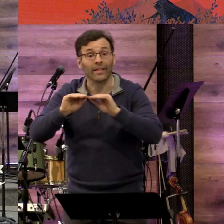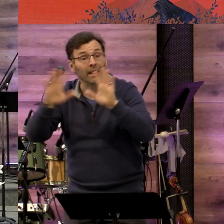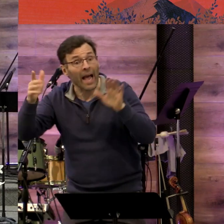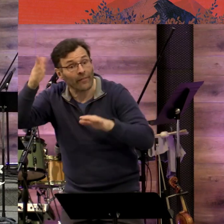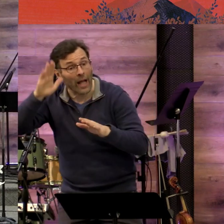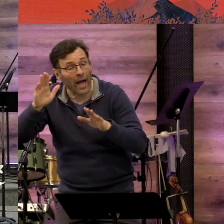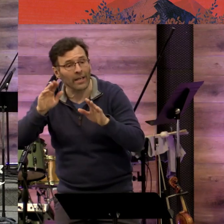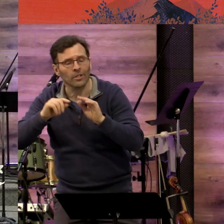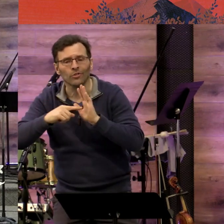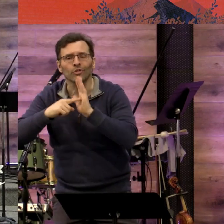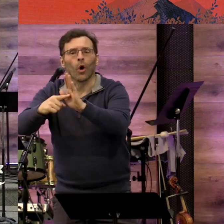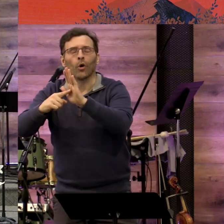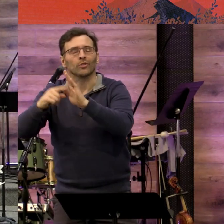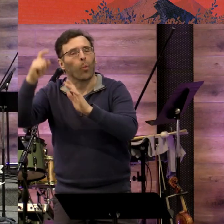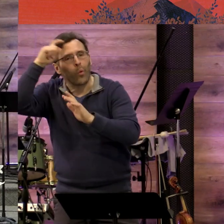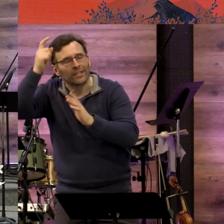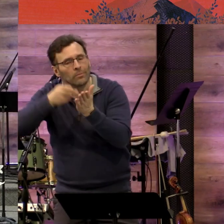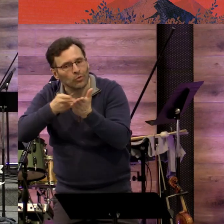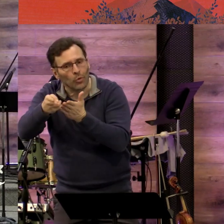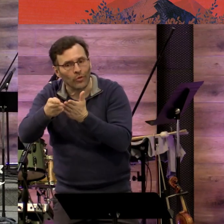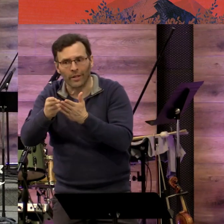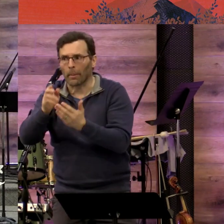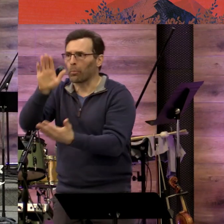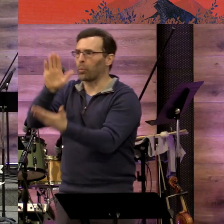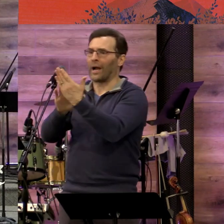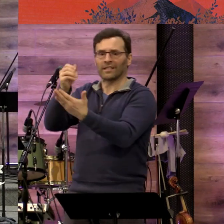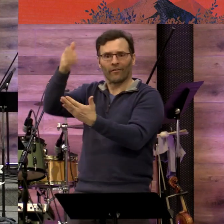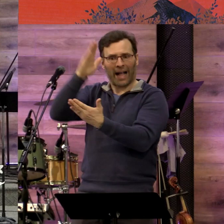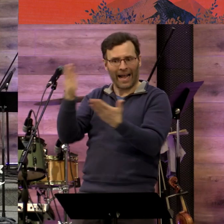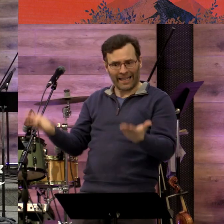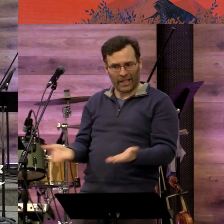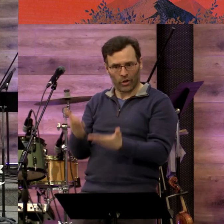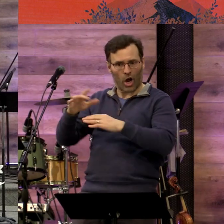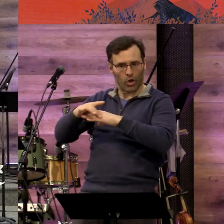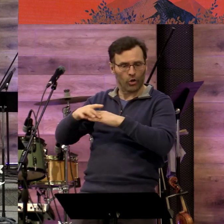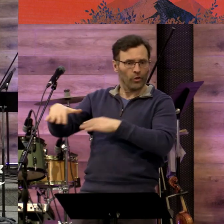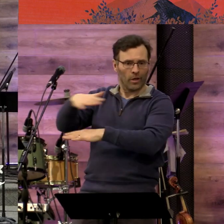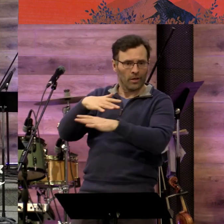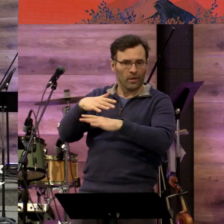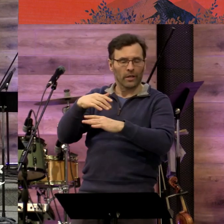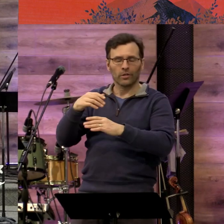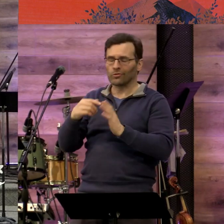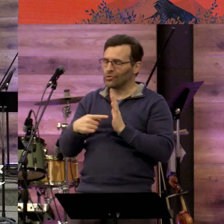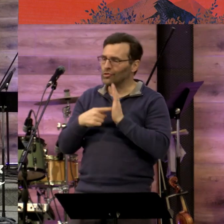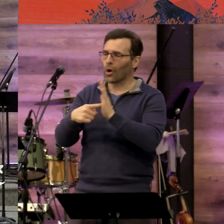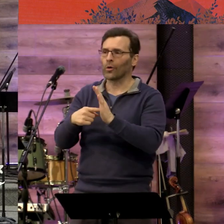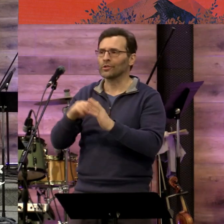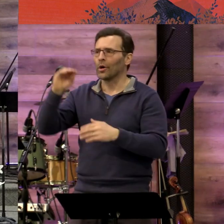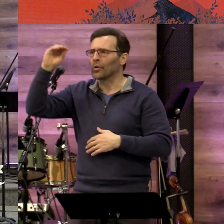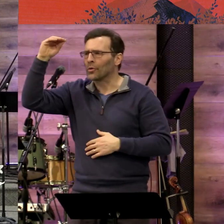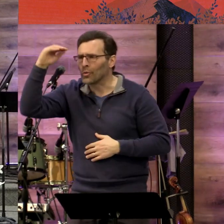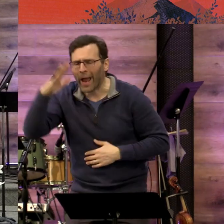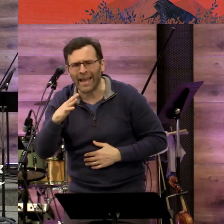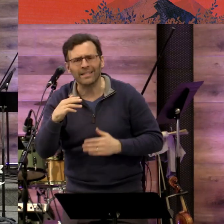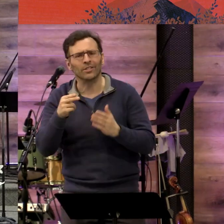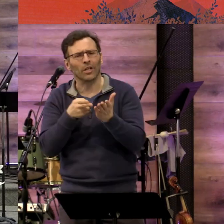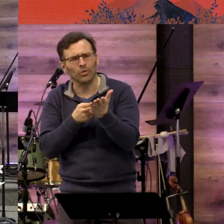the very presence of God here on earth, the one who embodies for us grace and